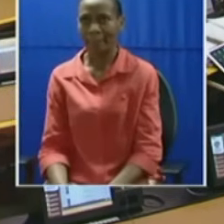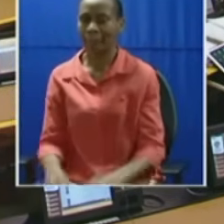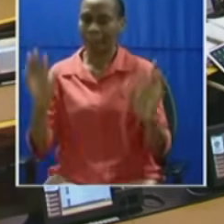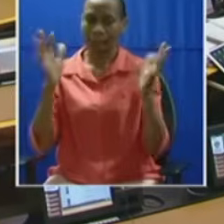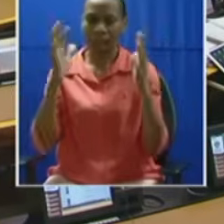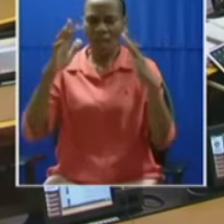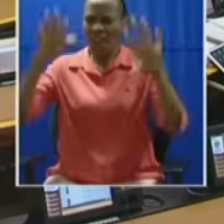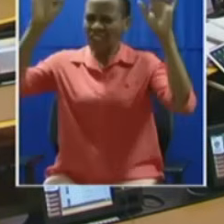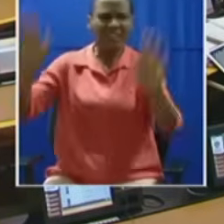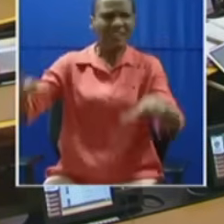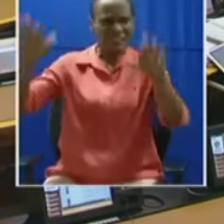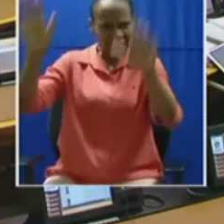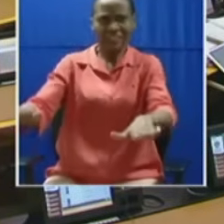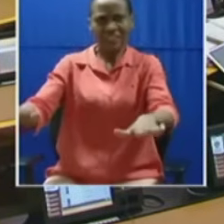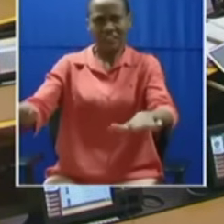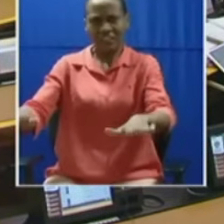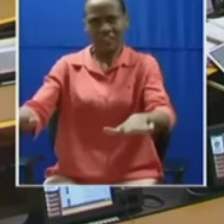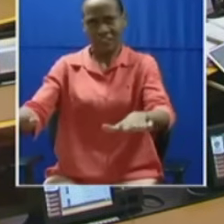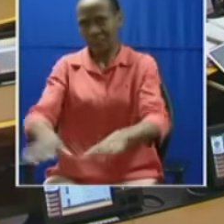Order.